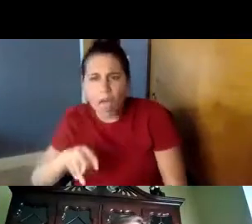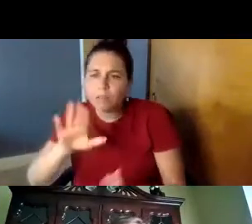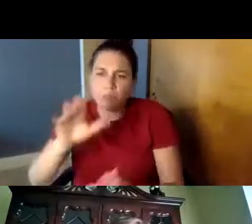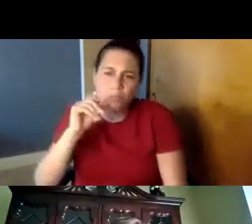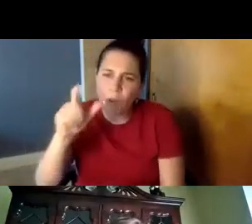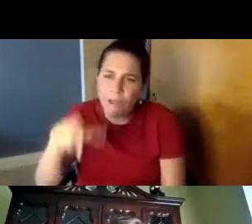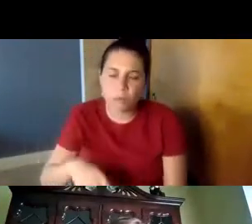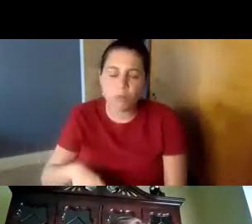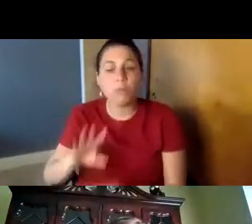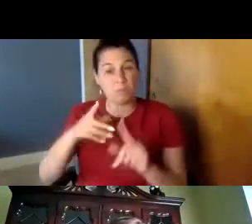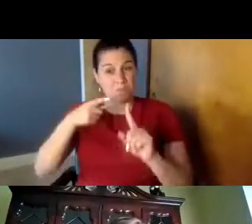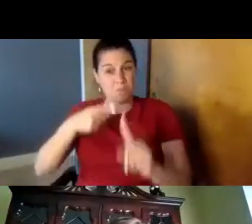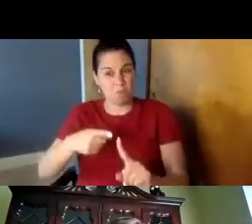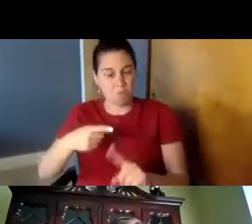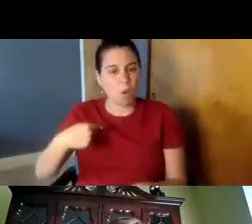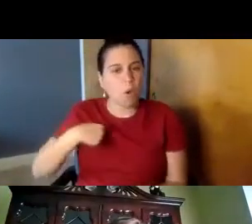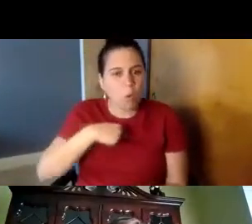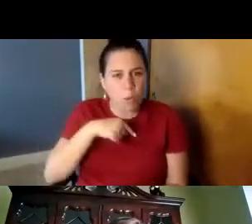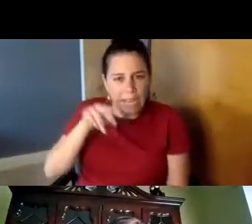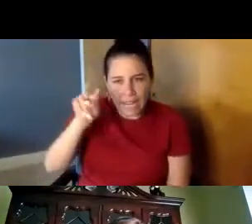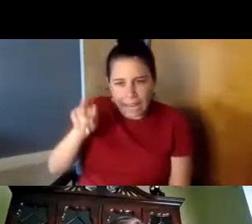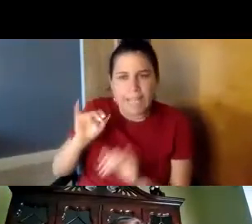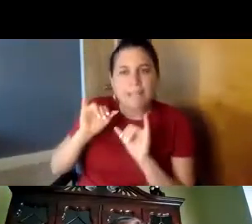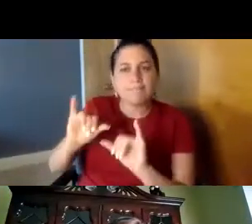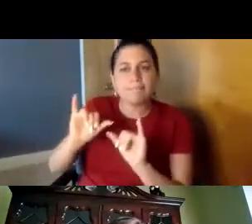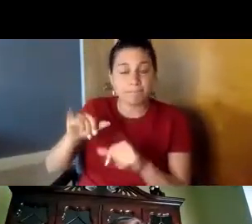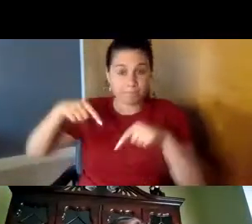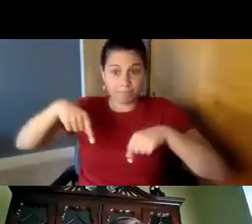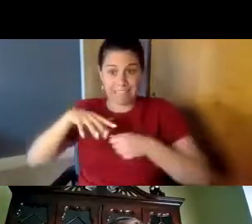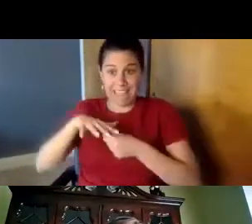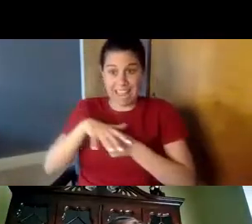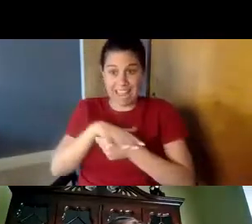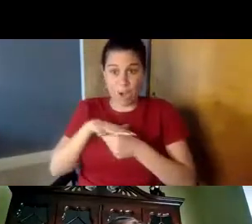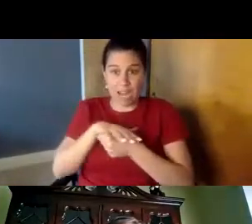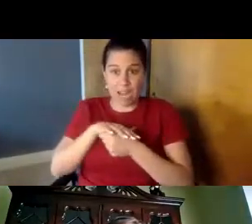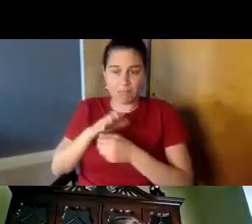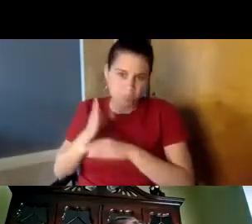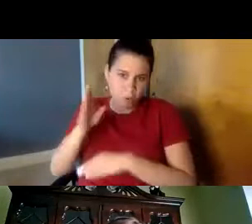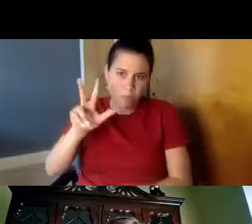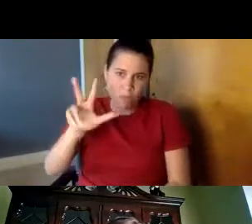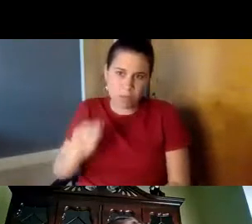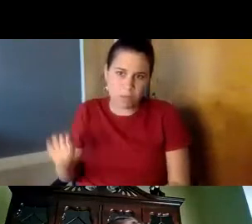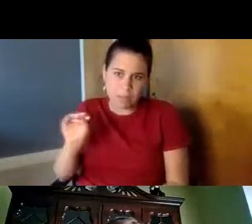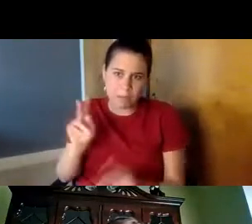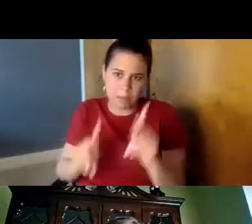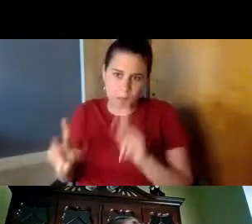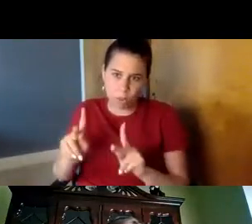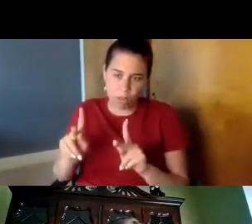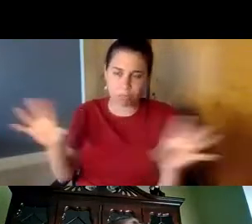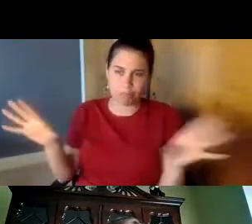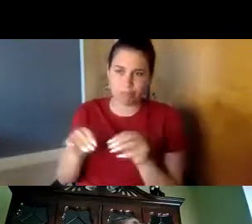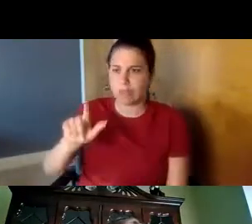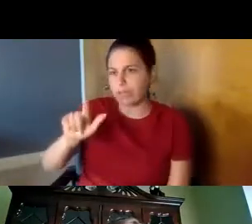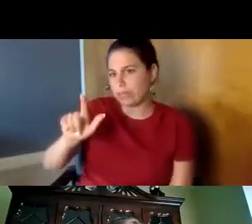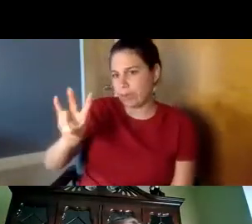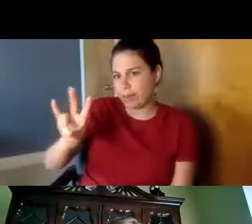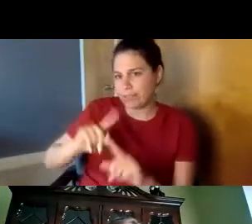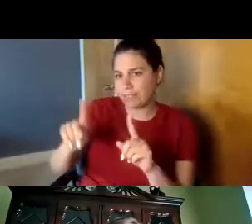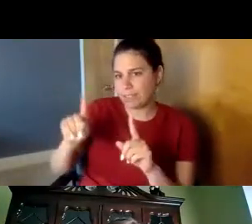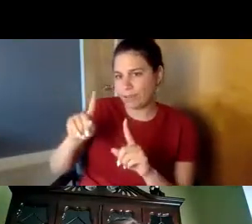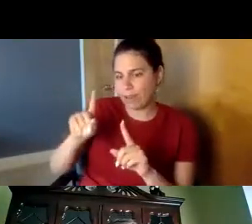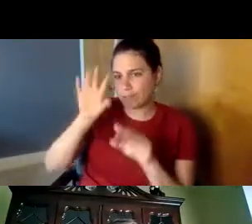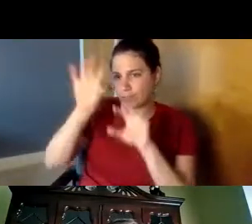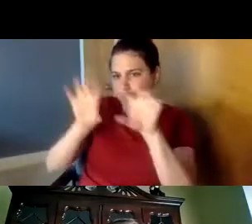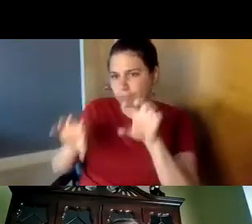that here we see the data for our catchment area, over 3 million people in these 27 counties, compared to